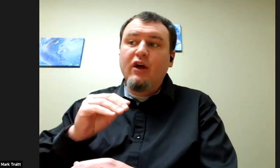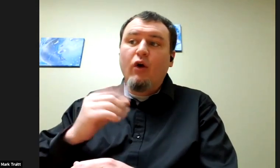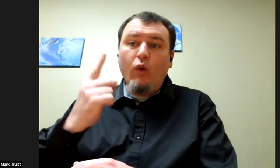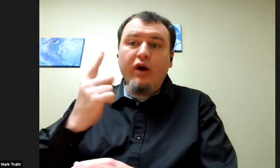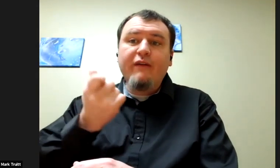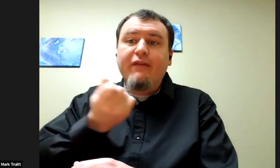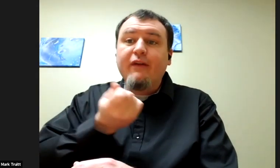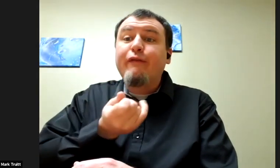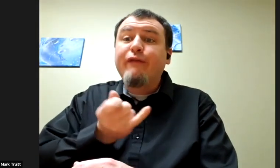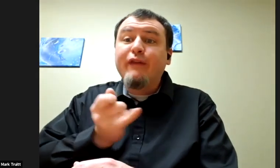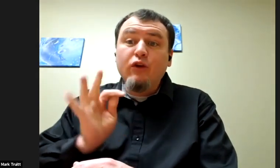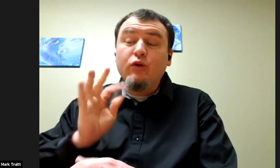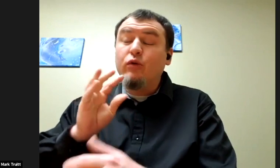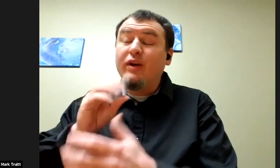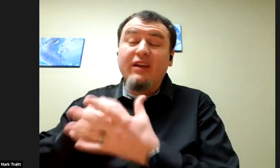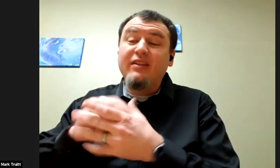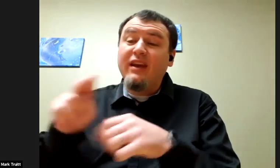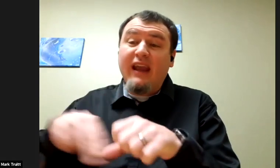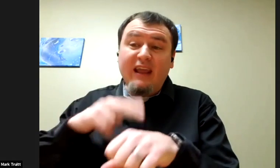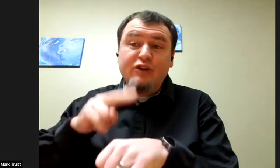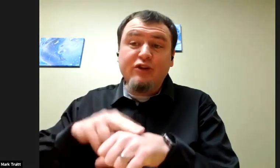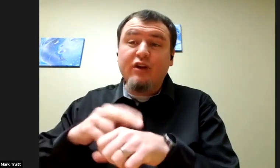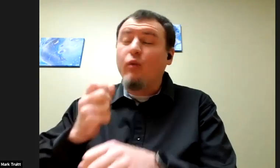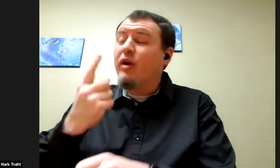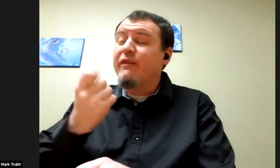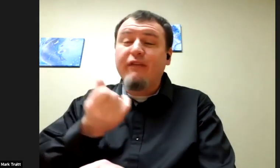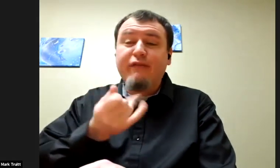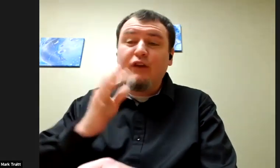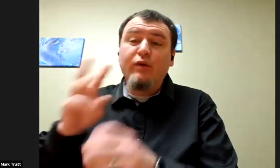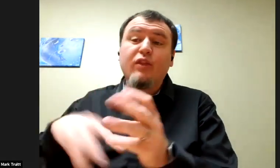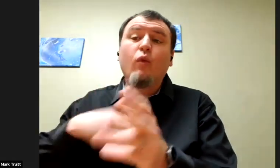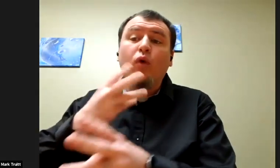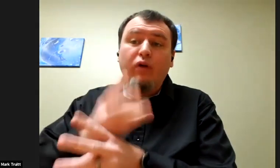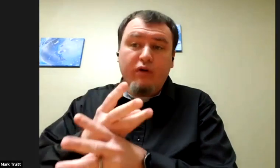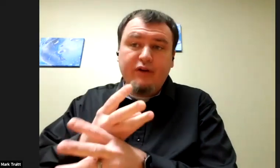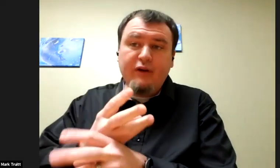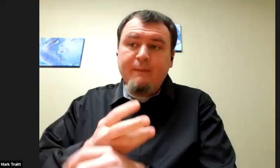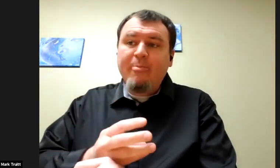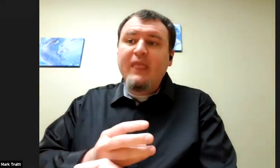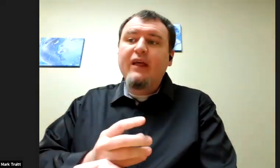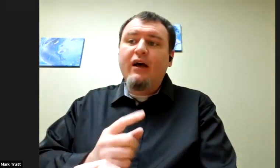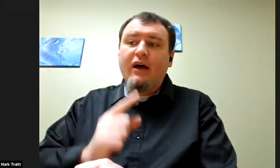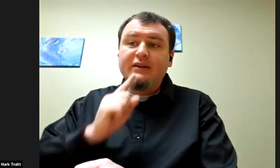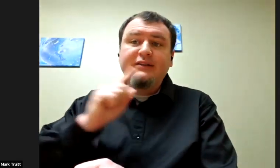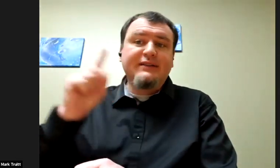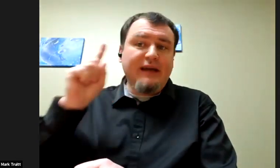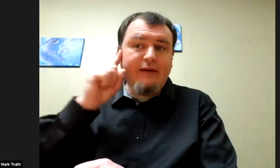and it's one of the few in the nation, one of the few in the world,